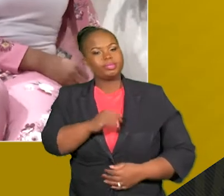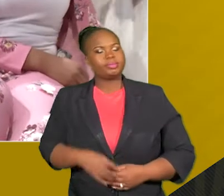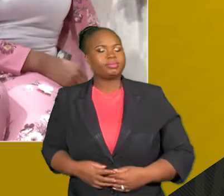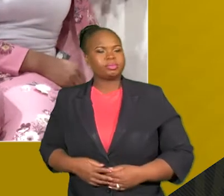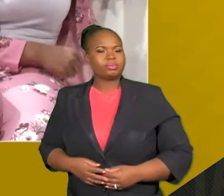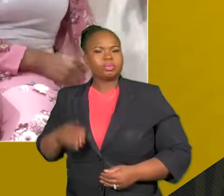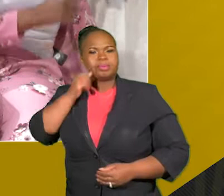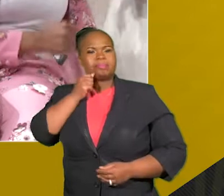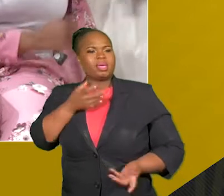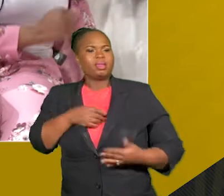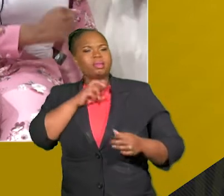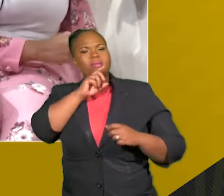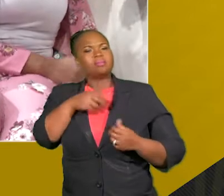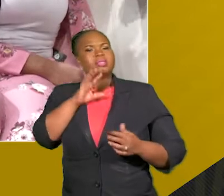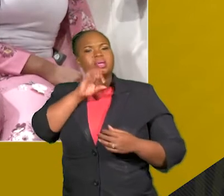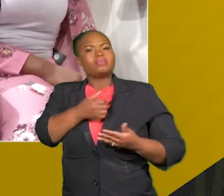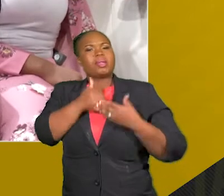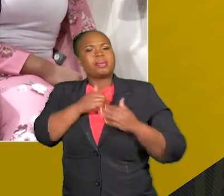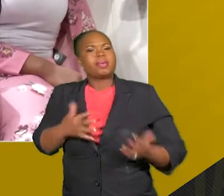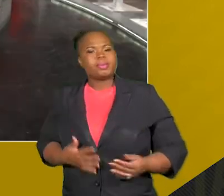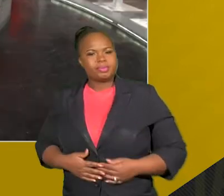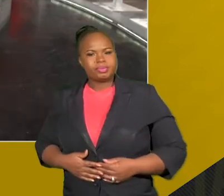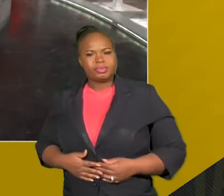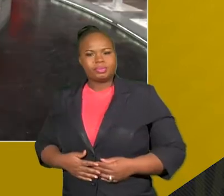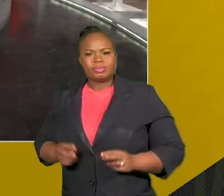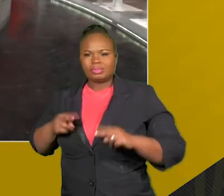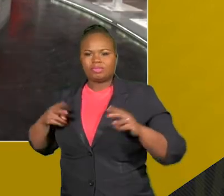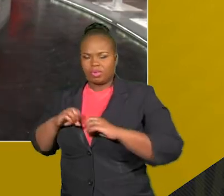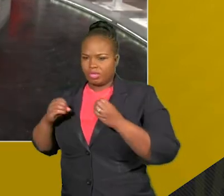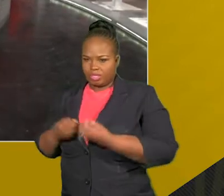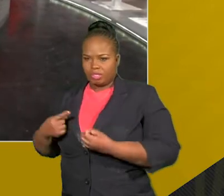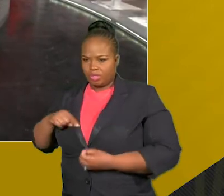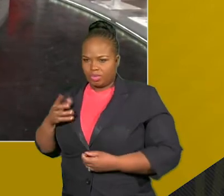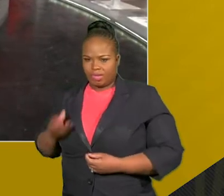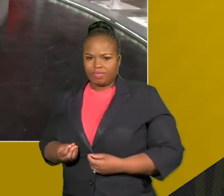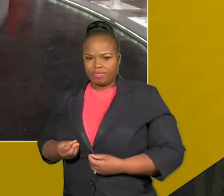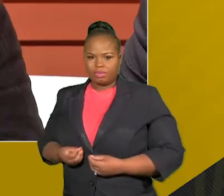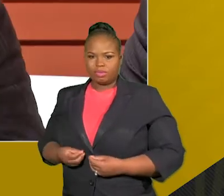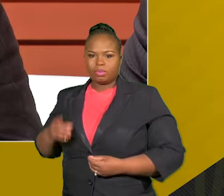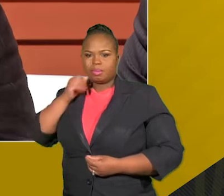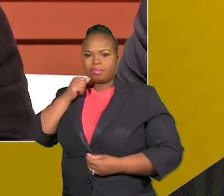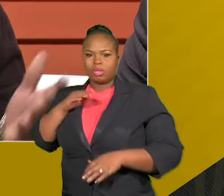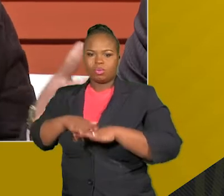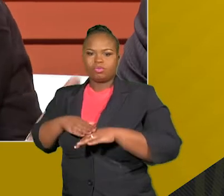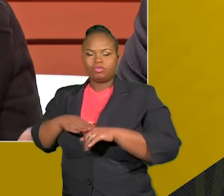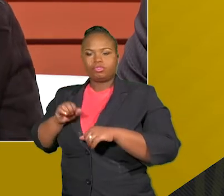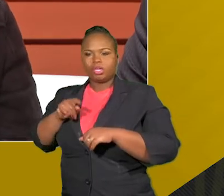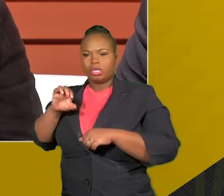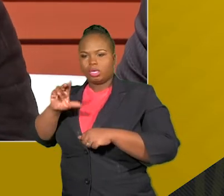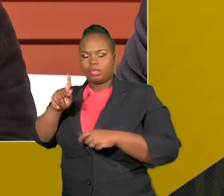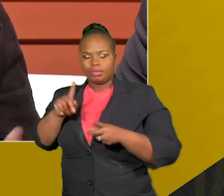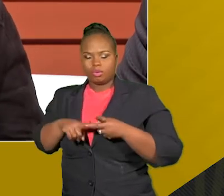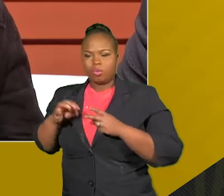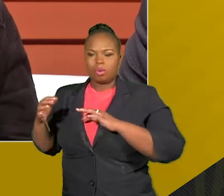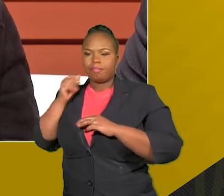How do we get men to ask for help when they need help? We have organizations. For example, we have Men of Track. We have Men of War.